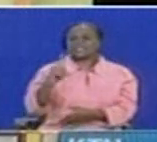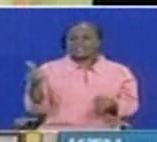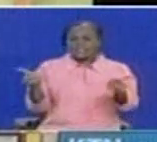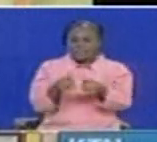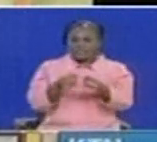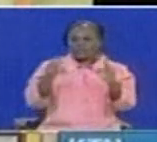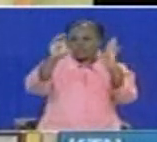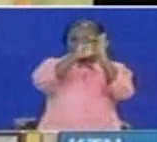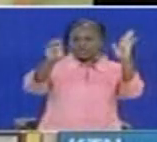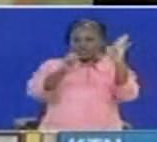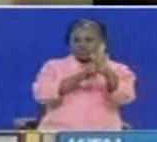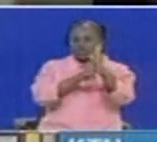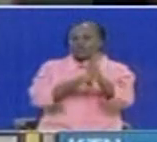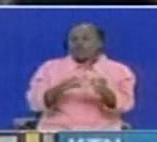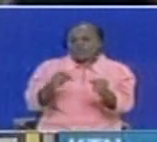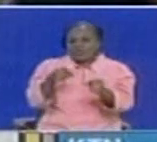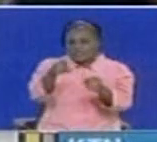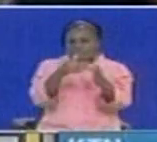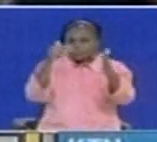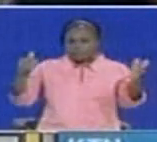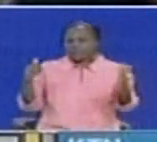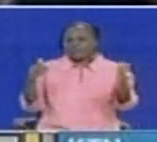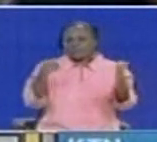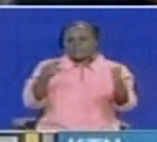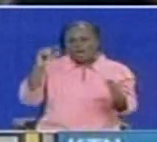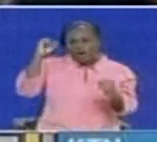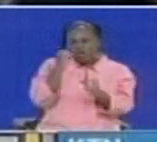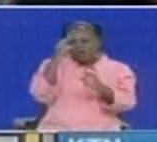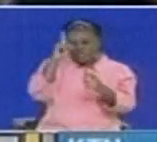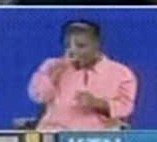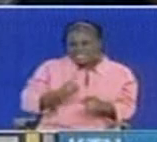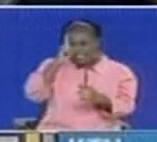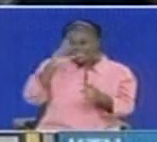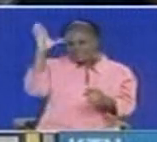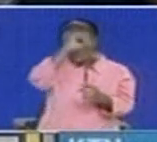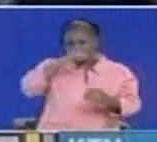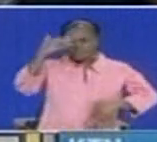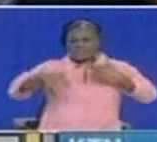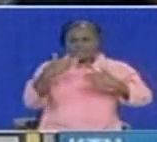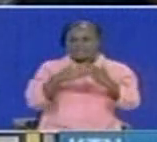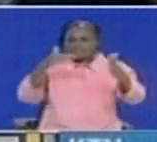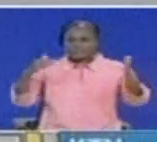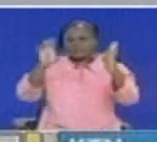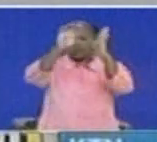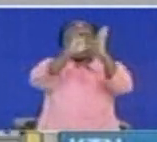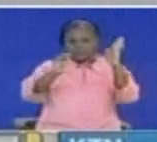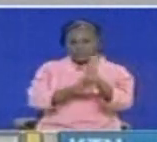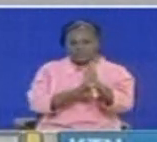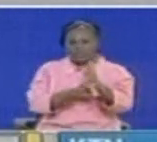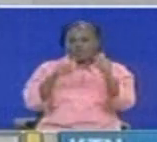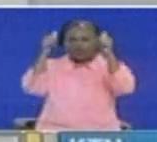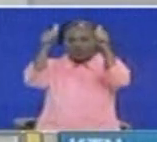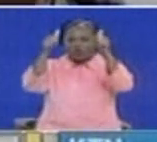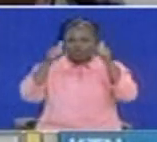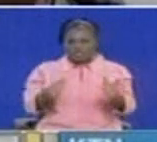in the constitution for her removal, for what they call gross misconduct and gross violation of the constitution. In a notice of